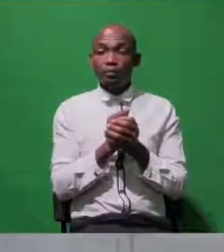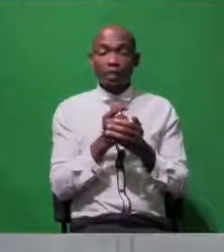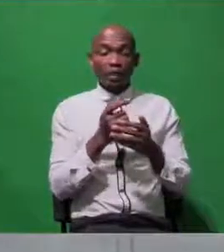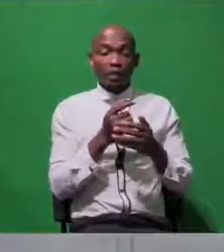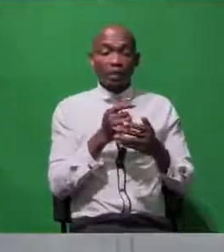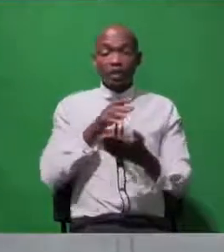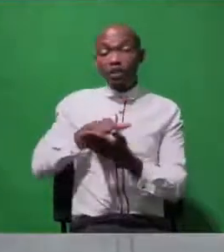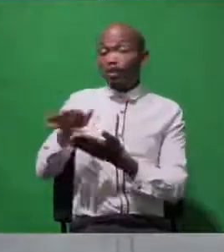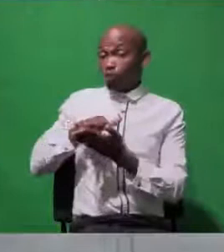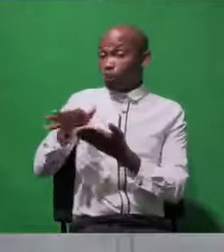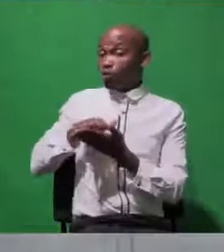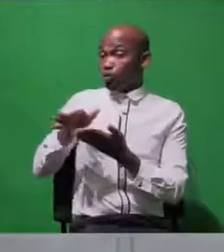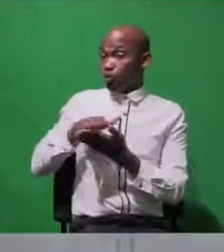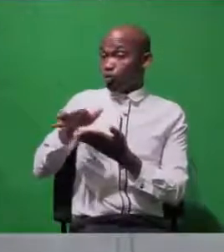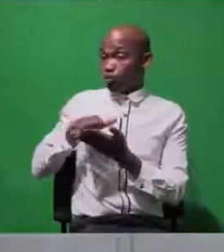introduced